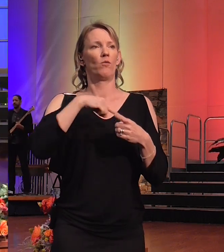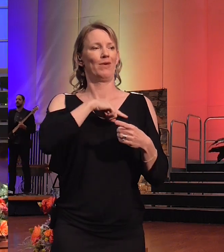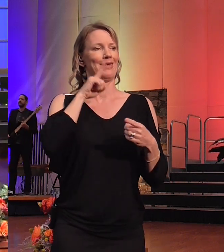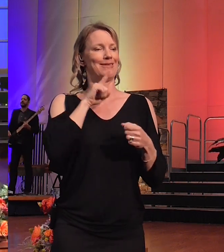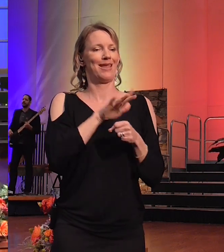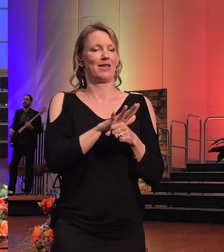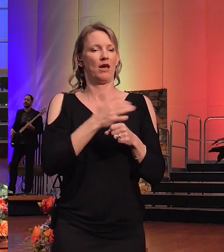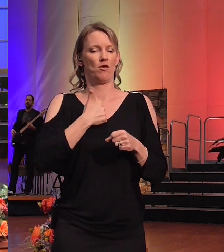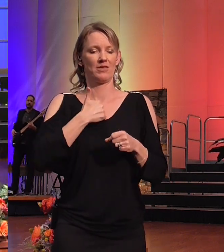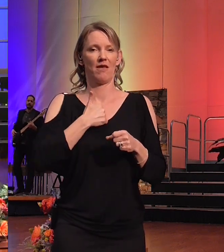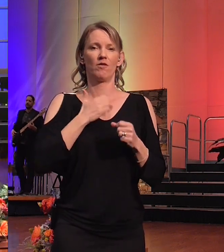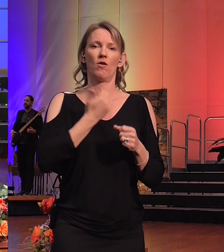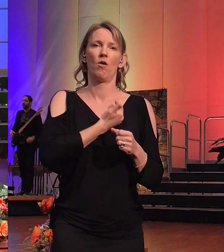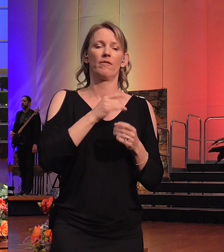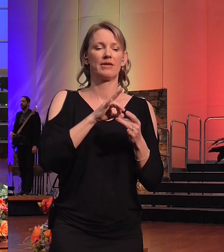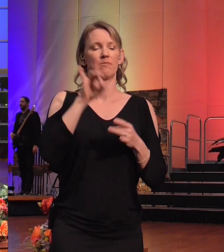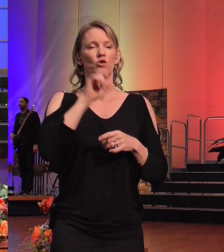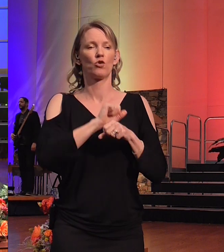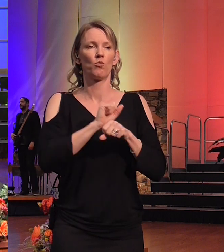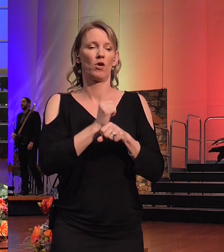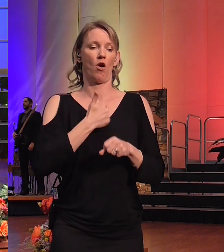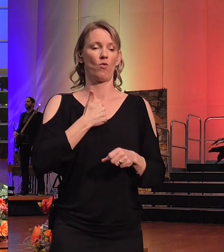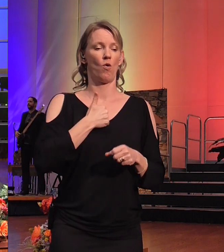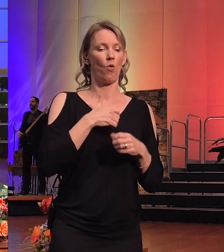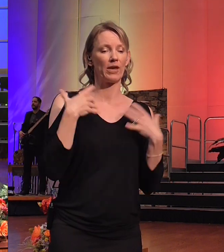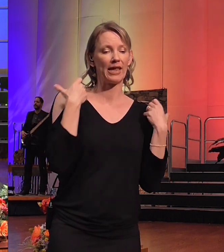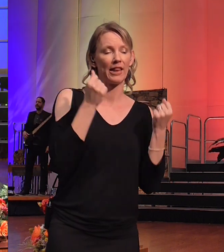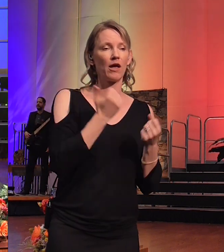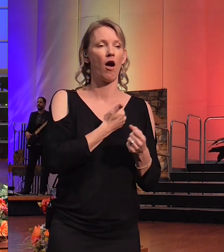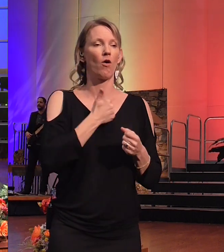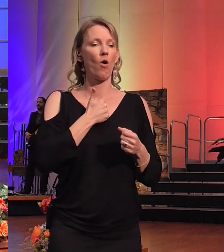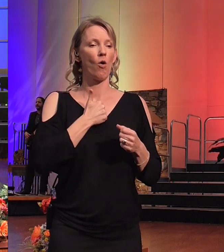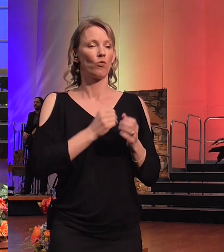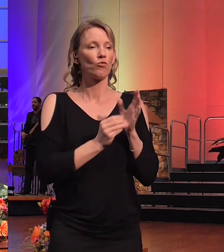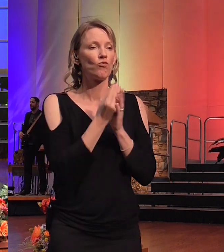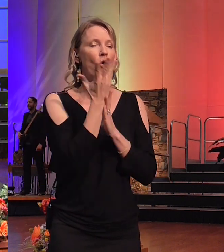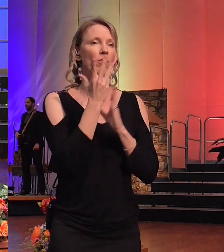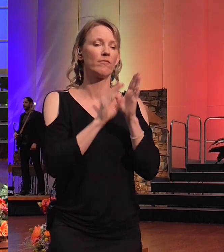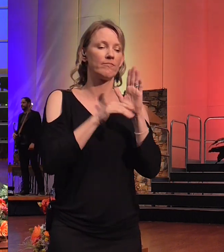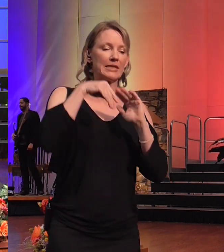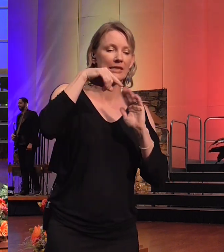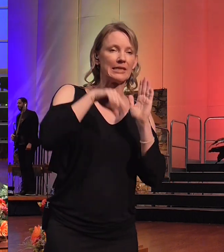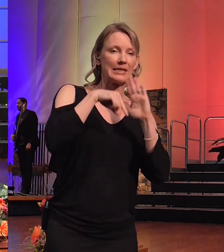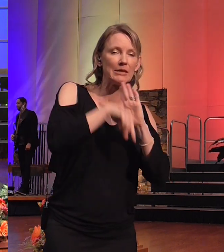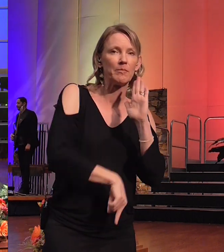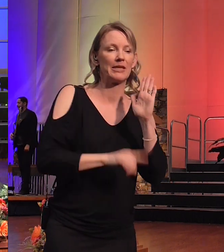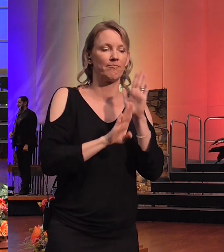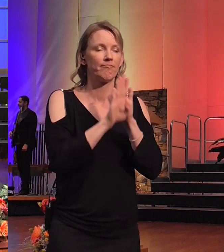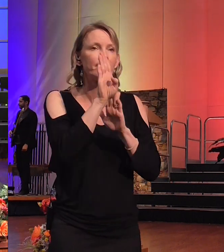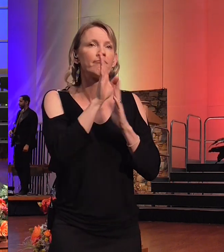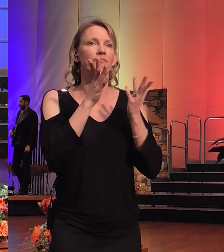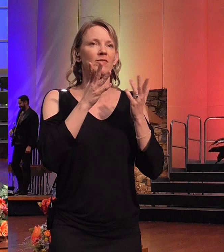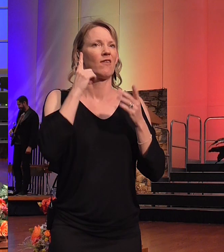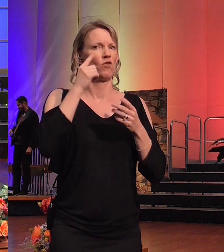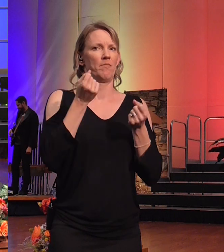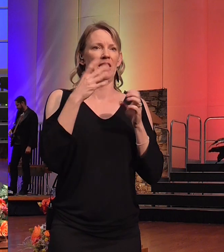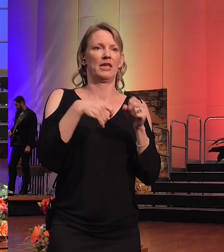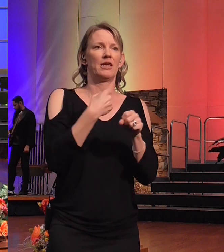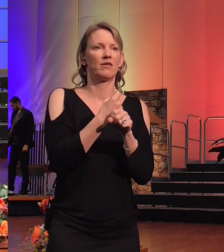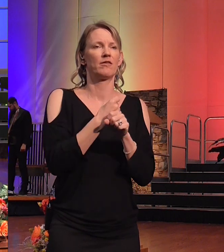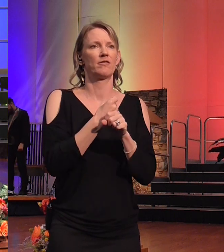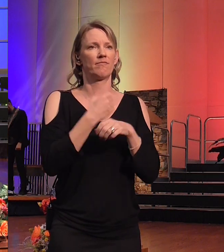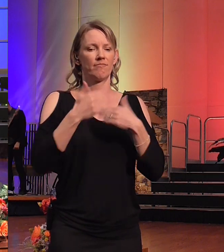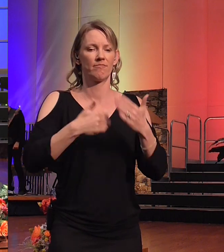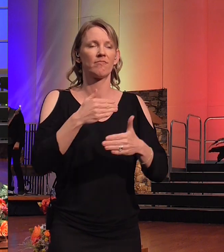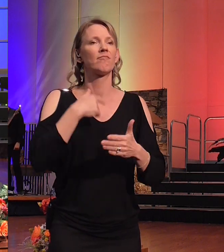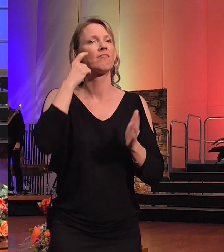we dedicate ourselves to our spiritual work, our own healing, our own growth, our own deepening for years and even decades, there comes a time where